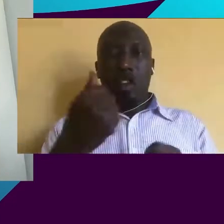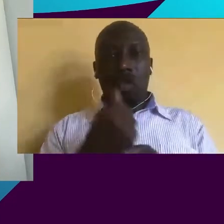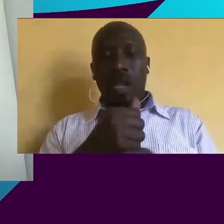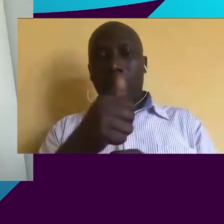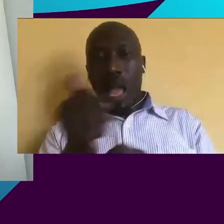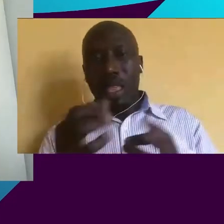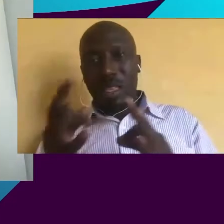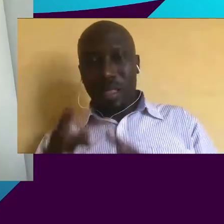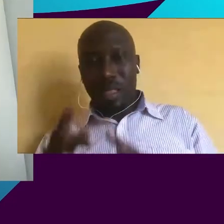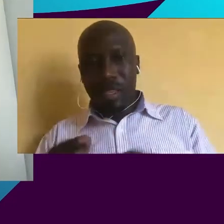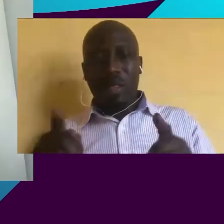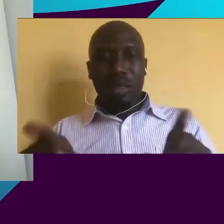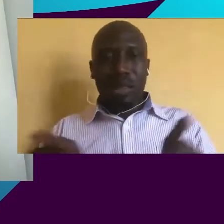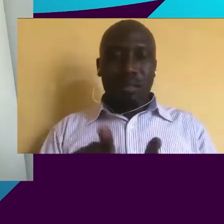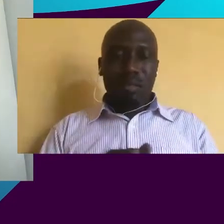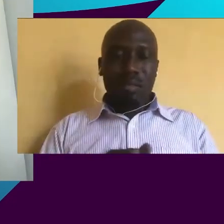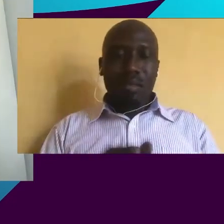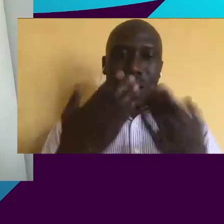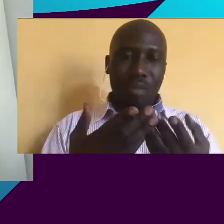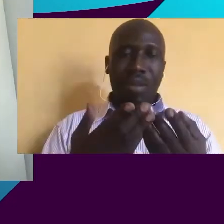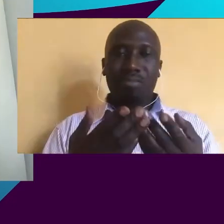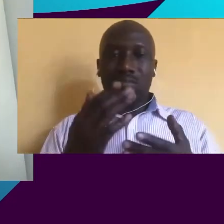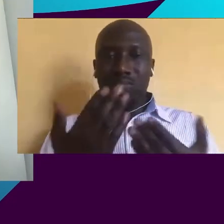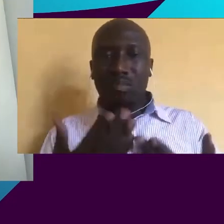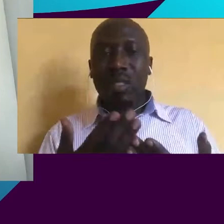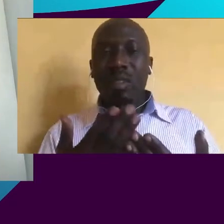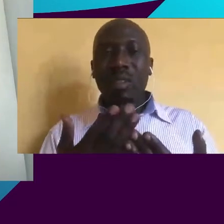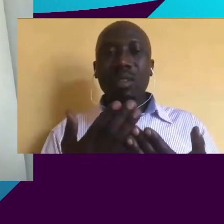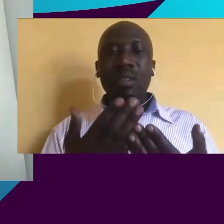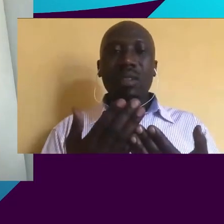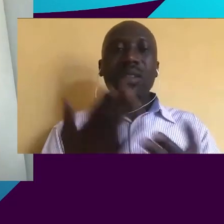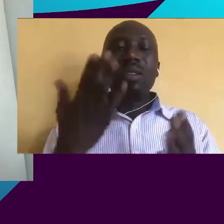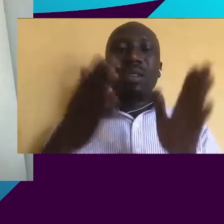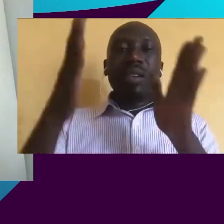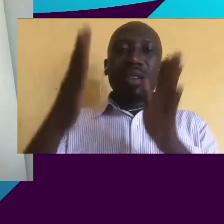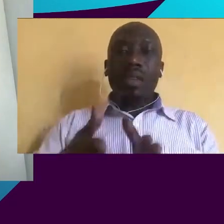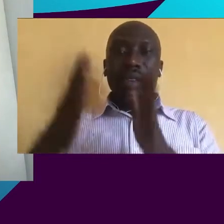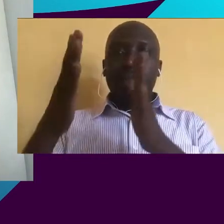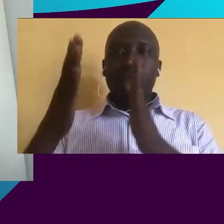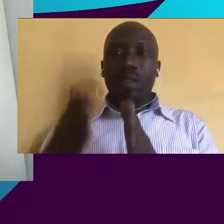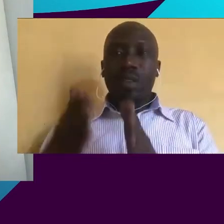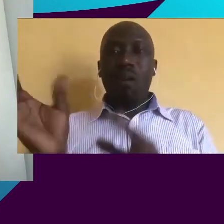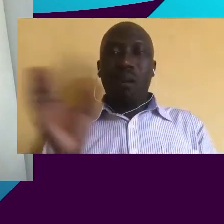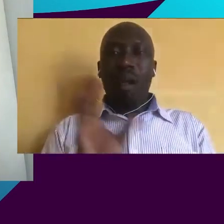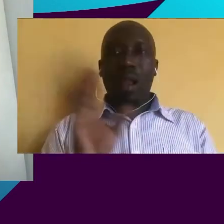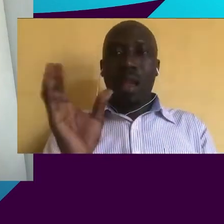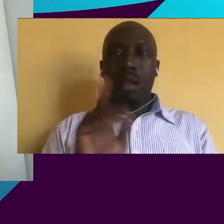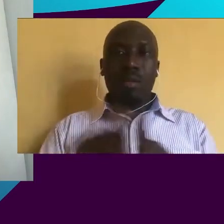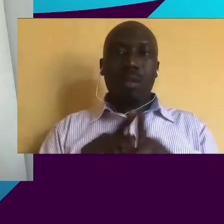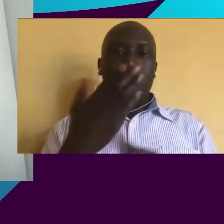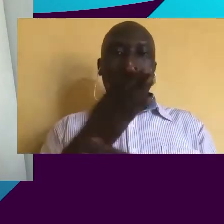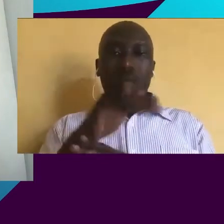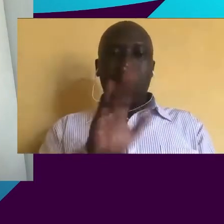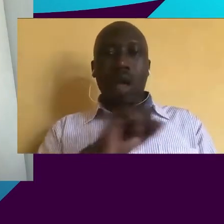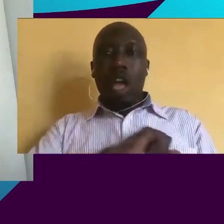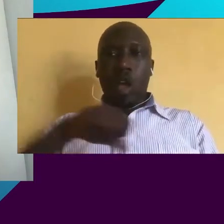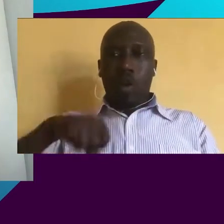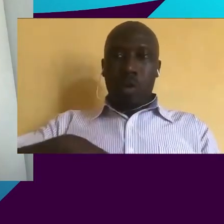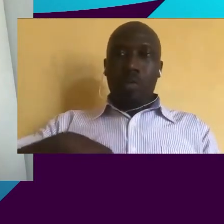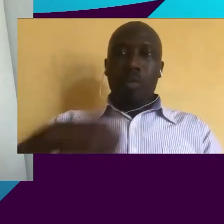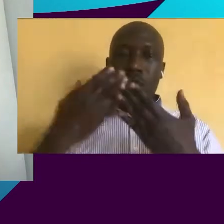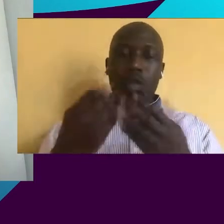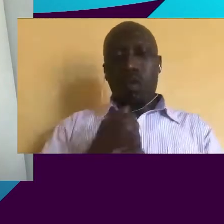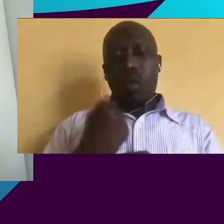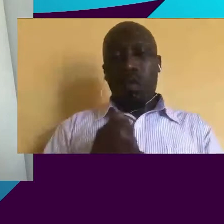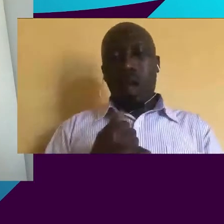been deliberate by the Premier League or its individual clubs that now you have a lot more ladies working with some of these